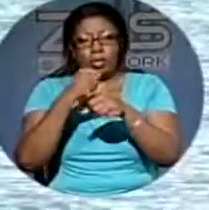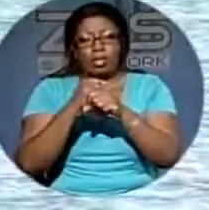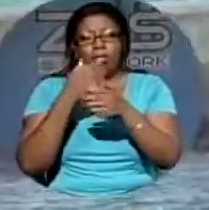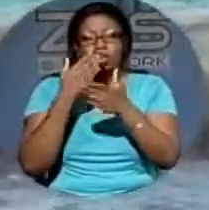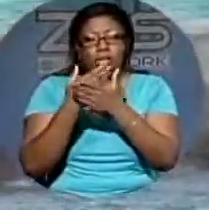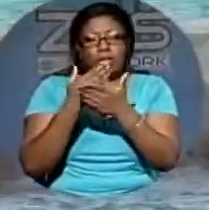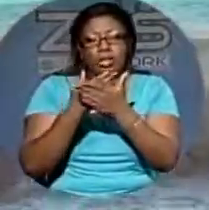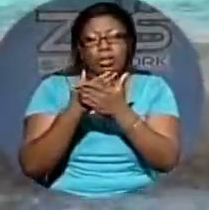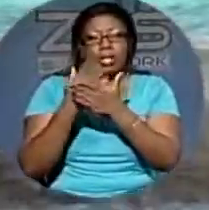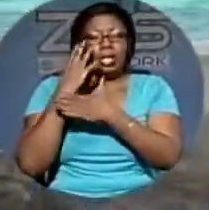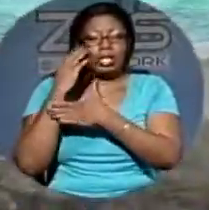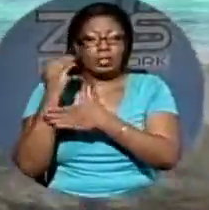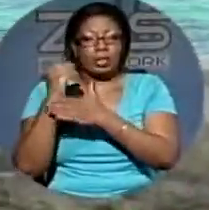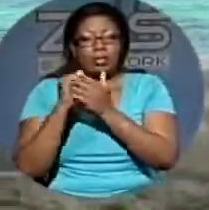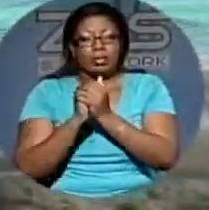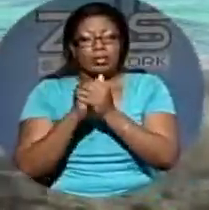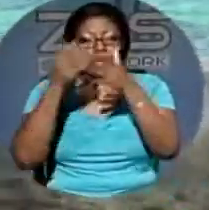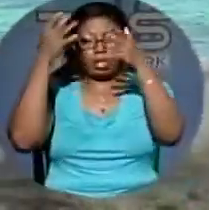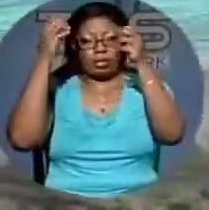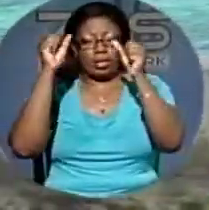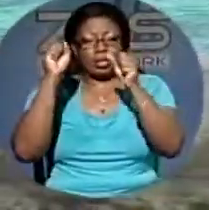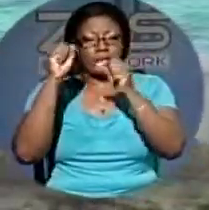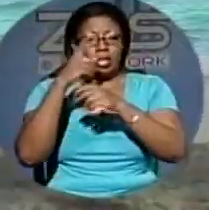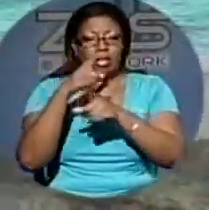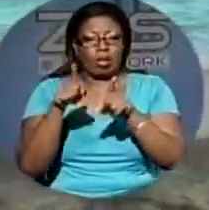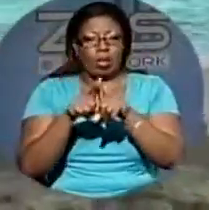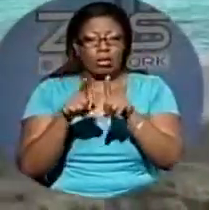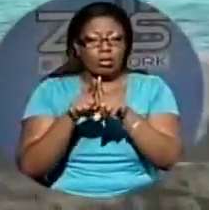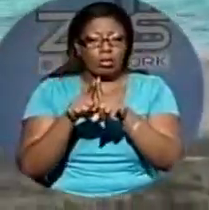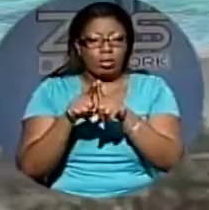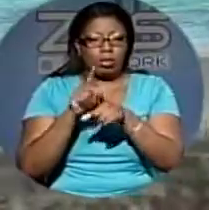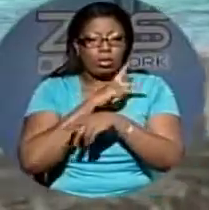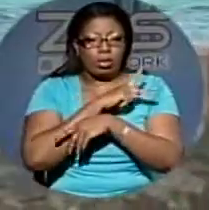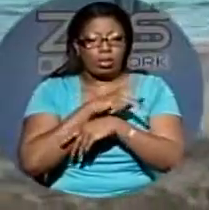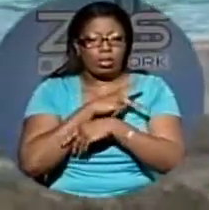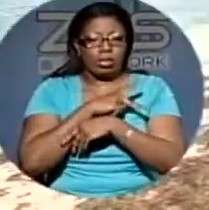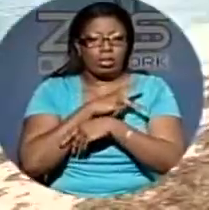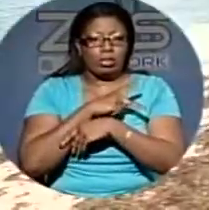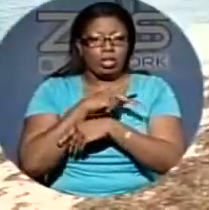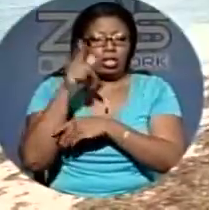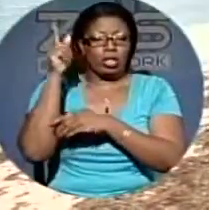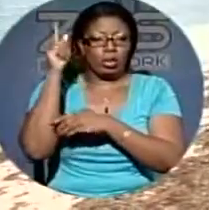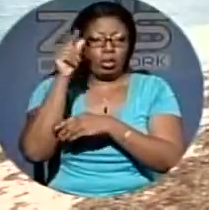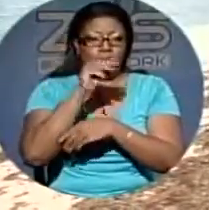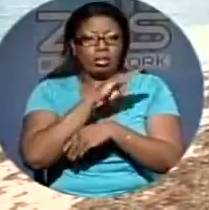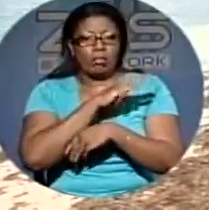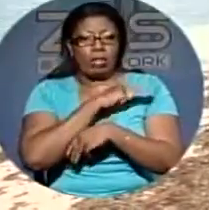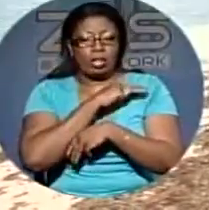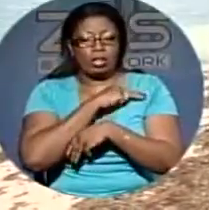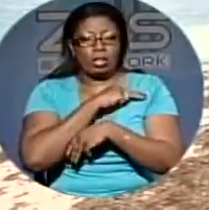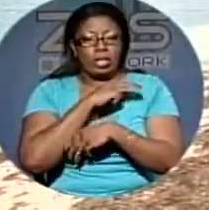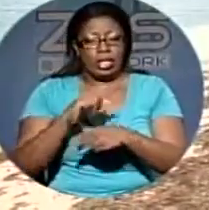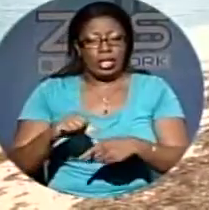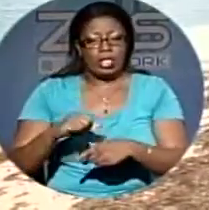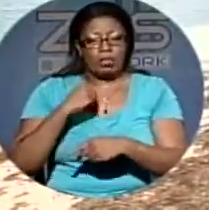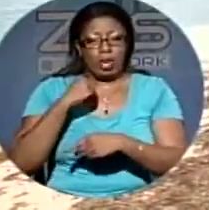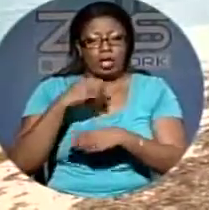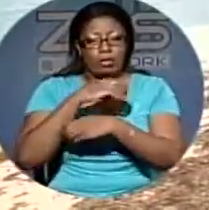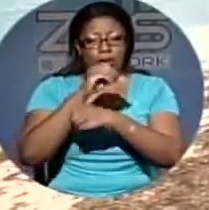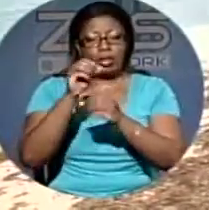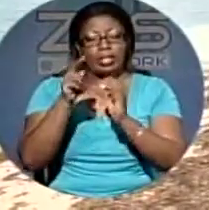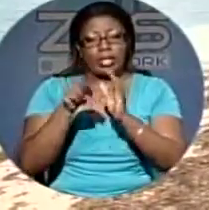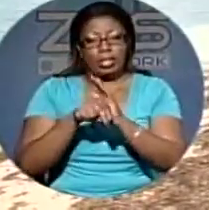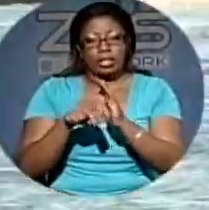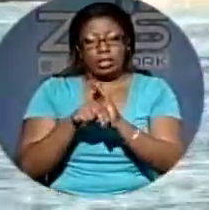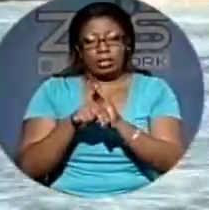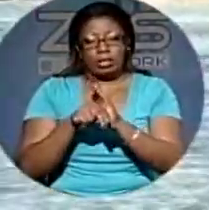experience. President and Managing Director at Kerzner International Bahamas, George McIntonis, is proud of his organization's social effort